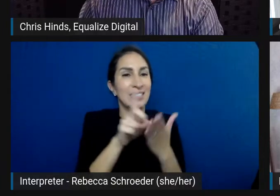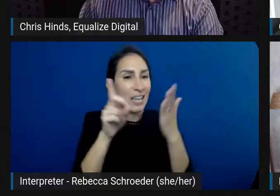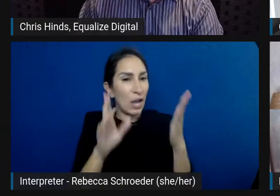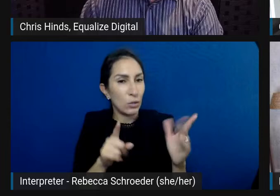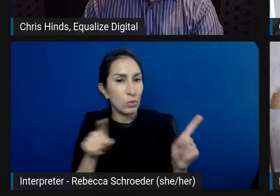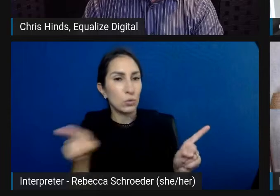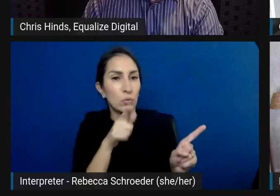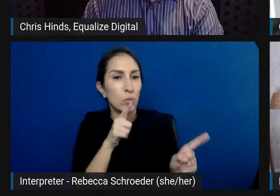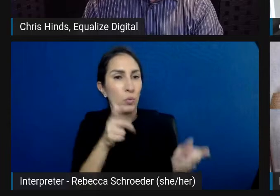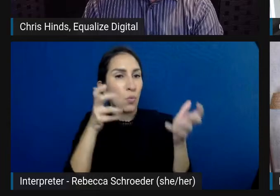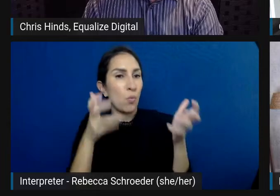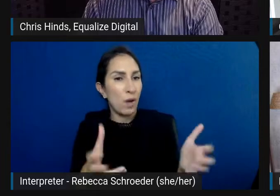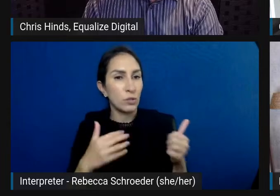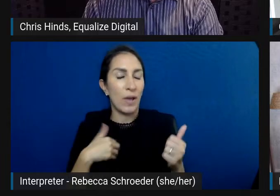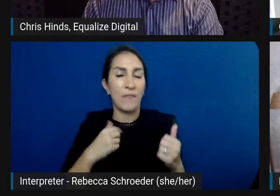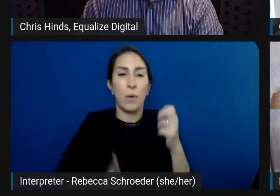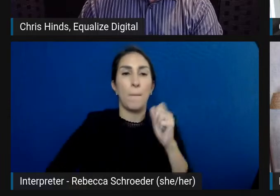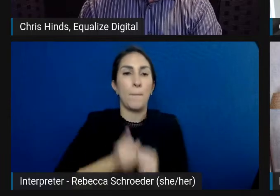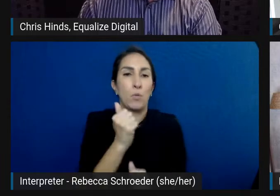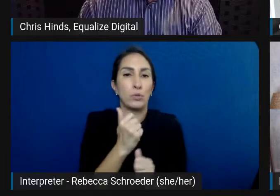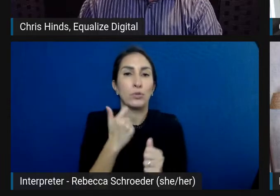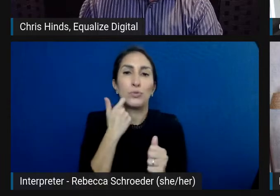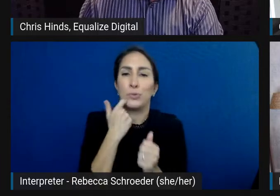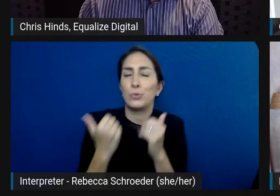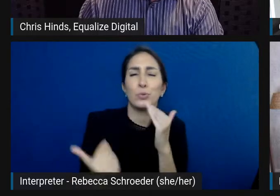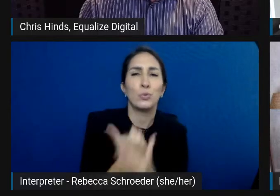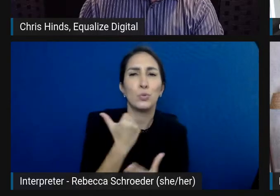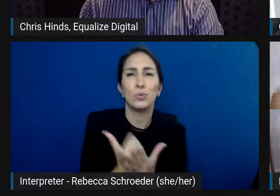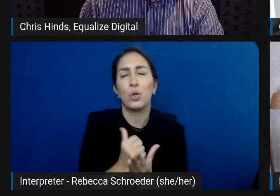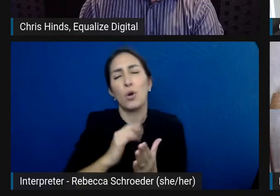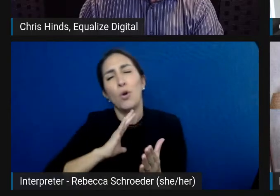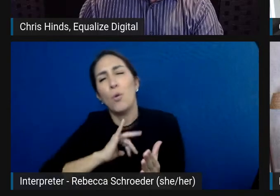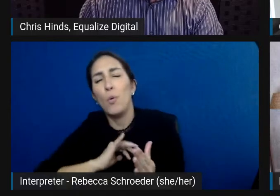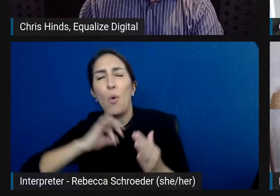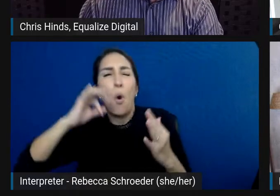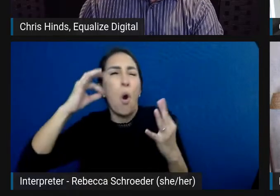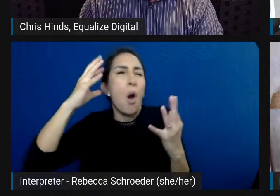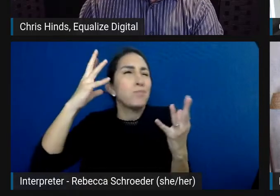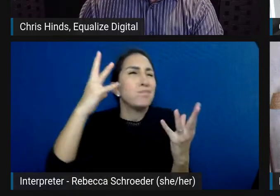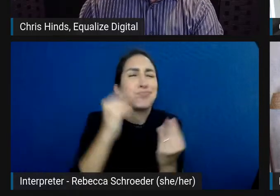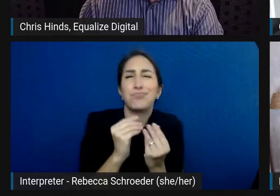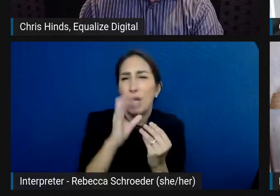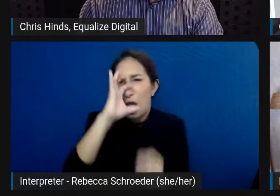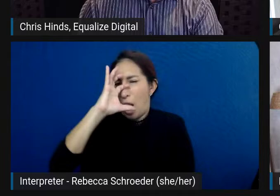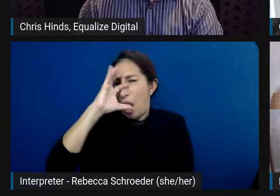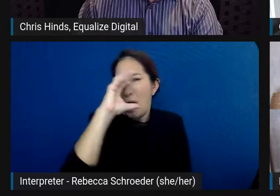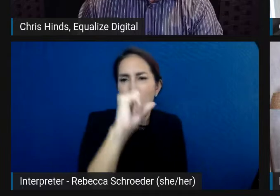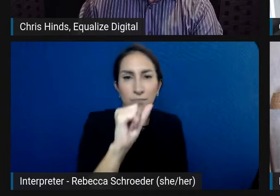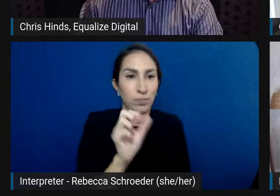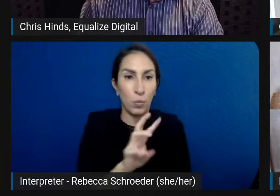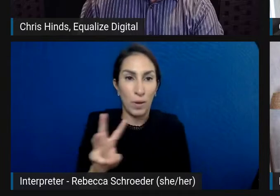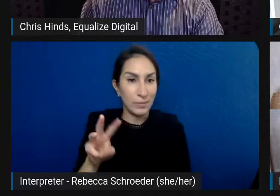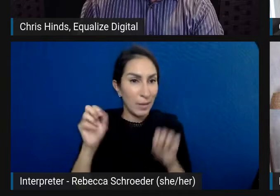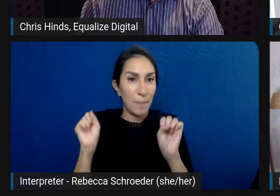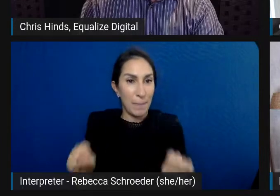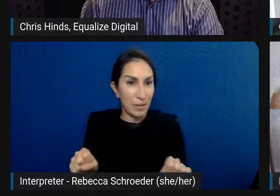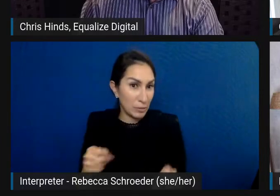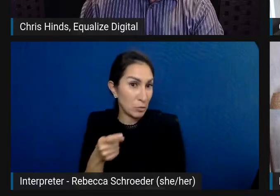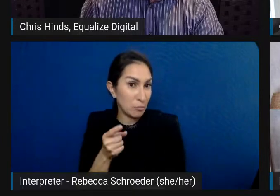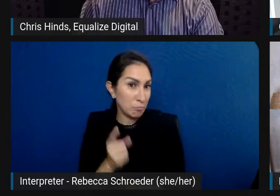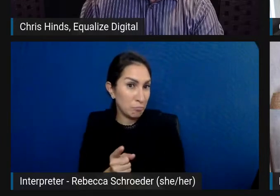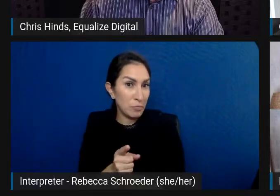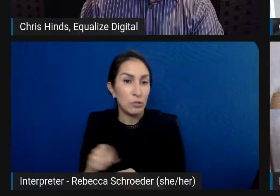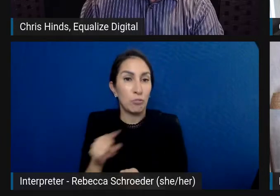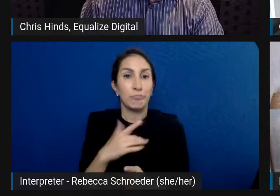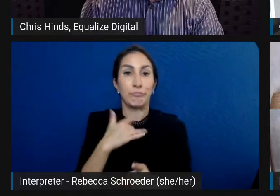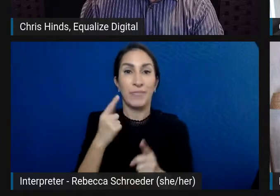the most modern, edgy, cool, cutting edge website imaginable, and they often will create